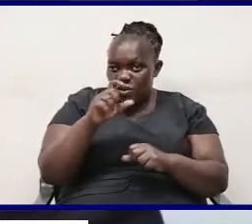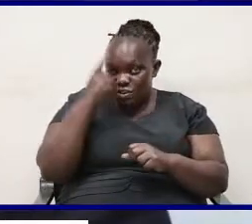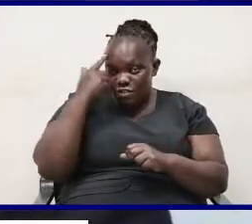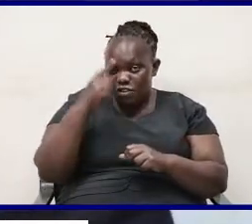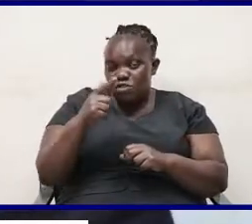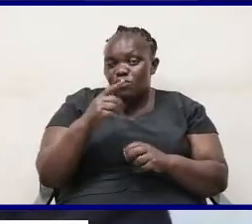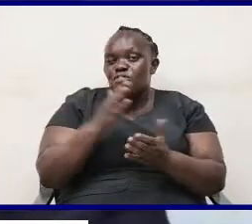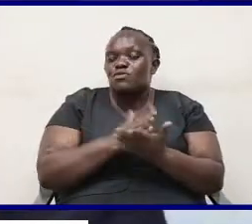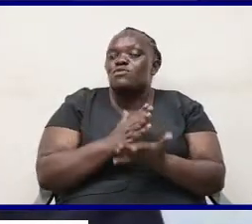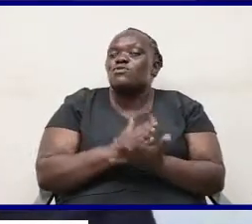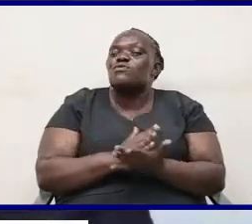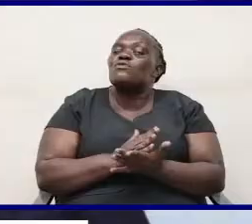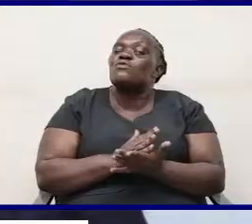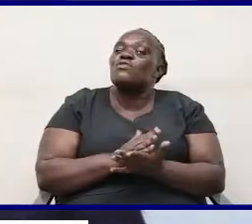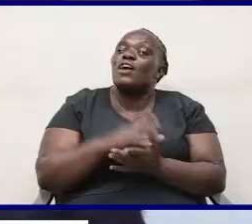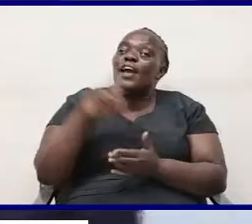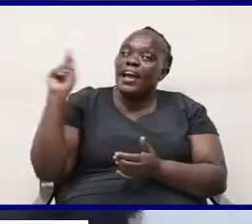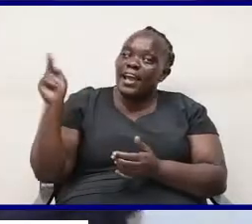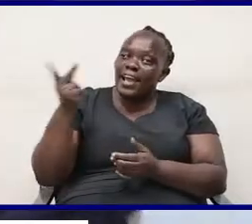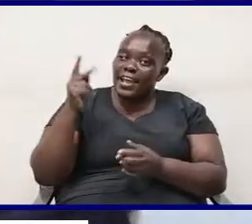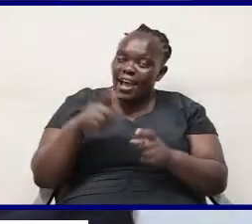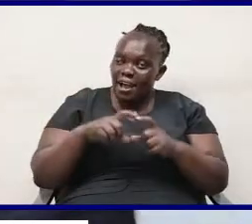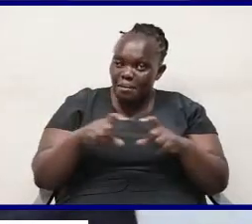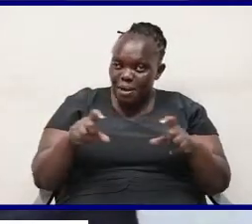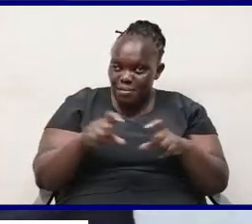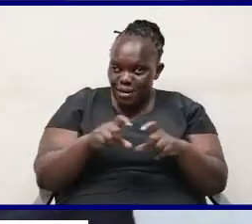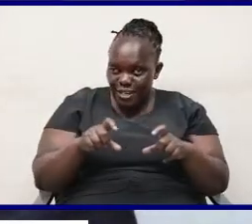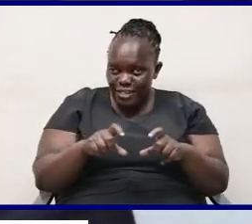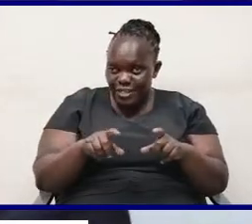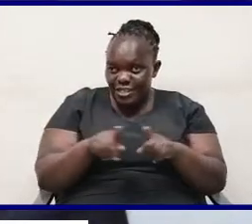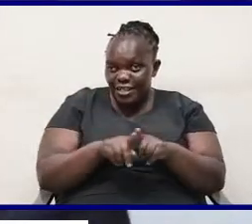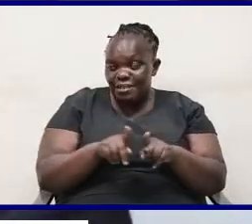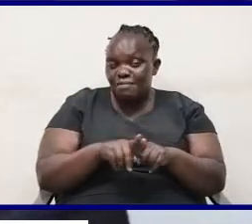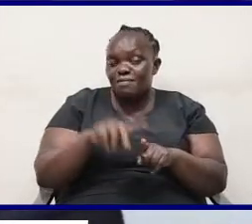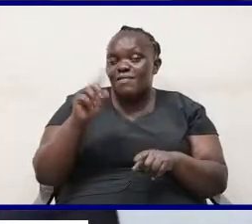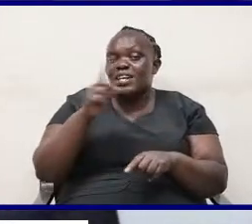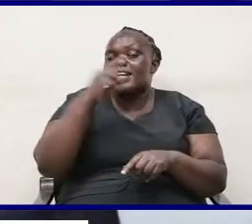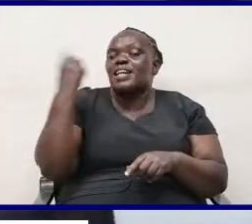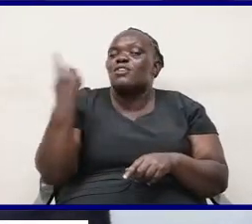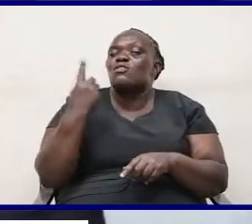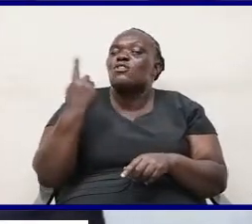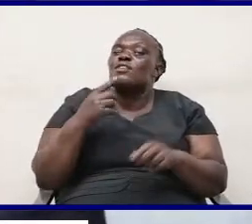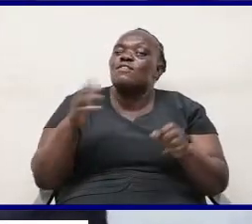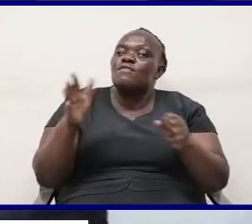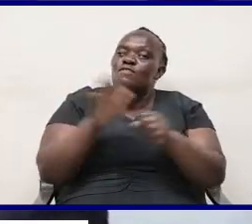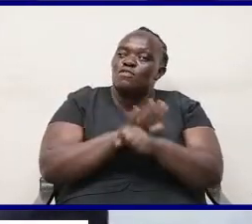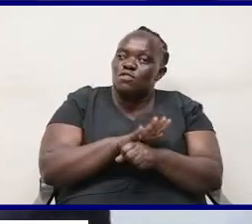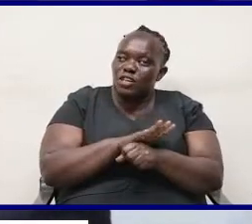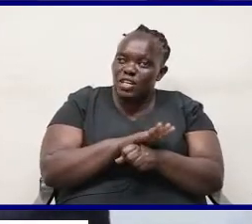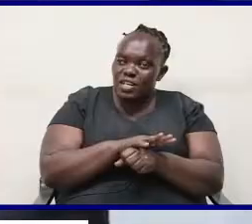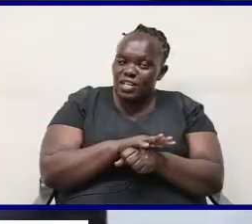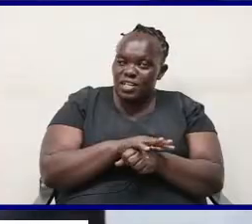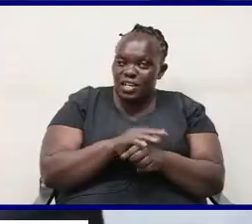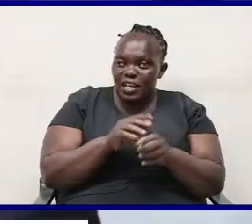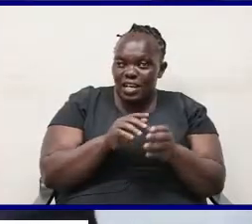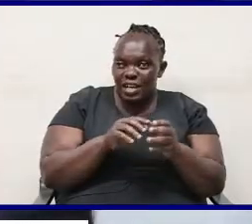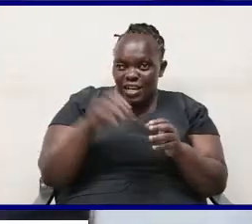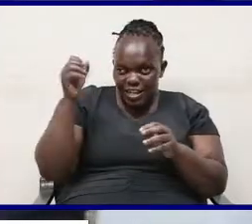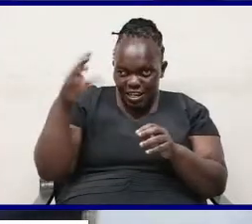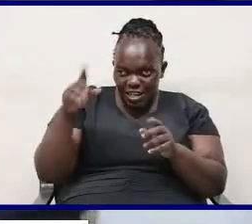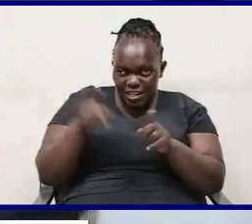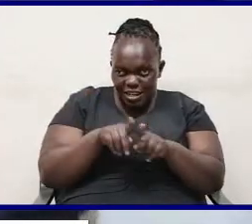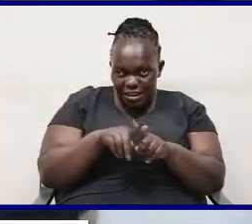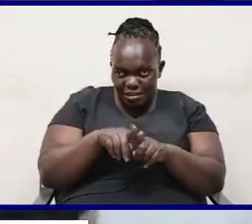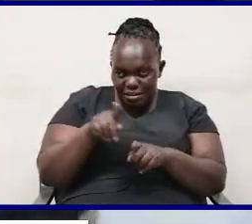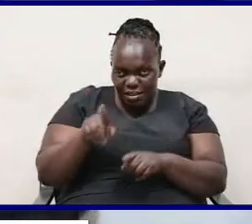is, recently the Kenya Pipeline Company had its first and only fully electronic initial